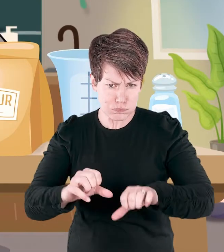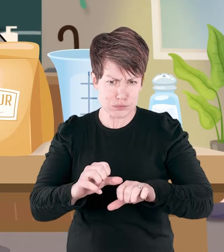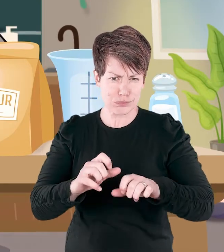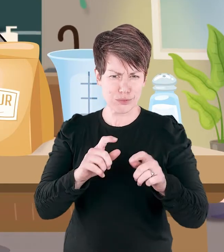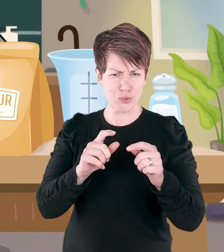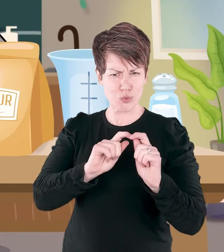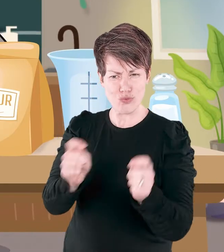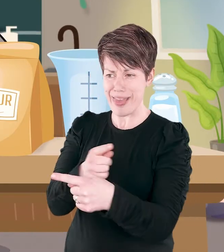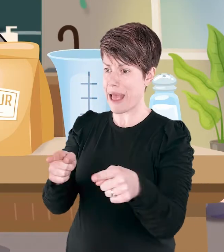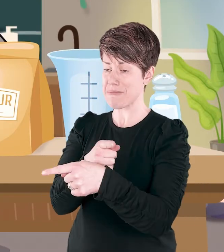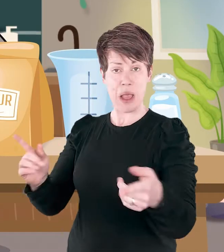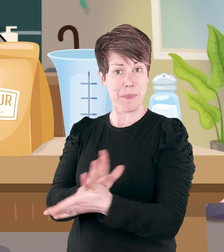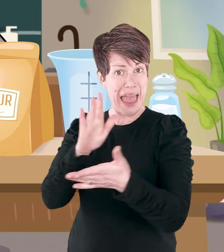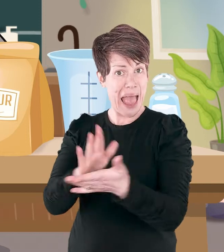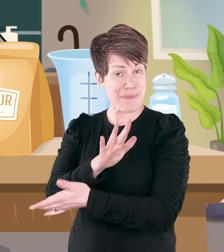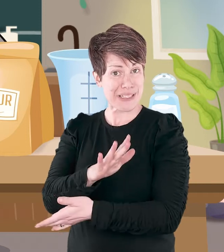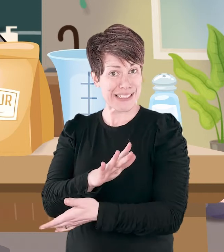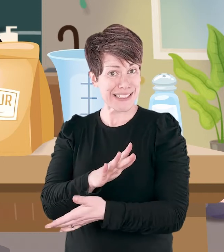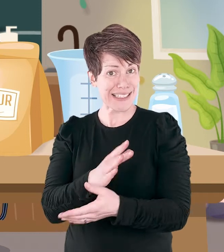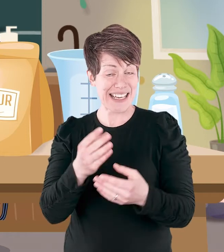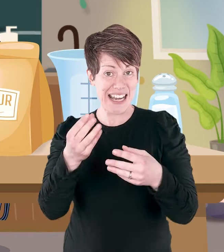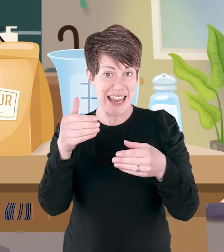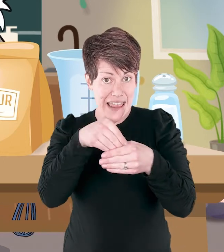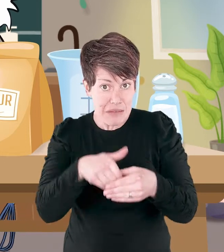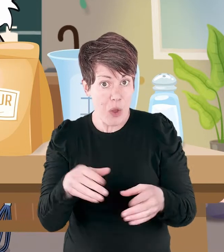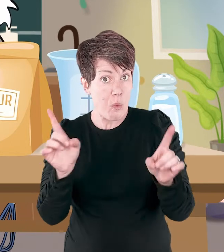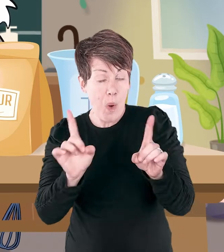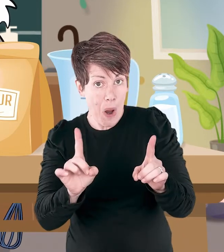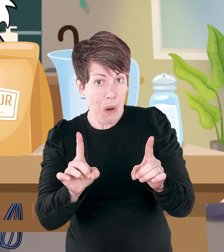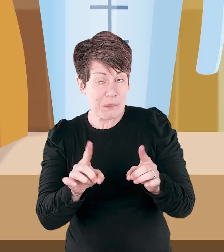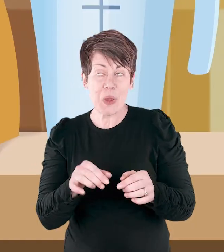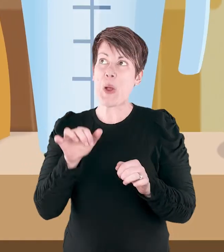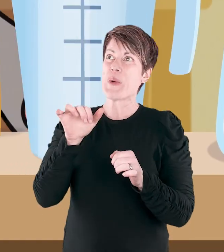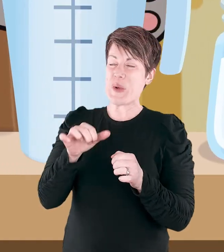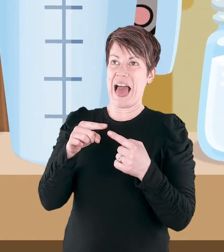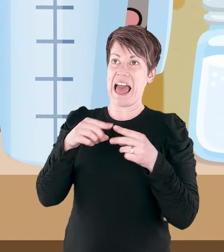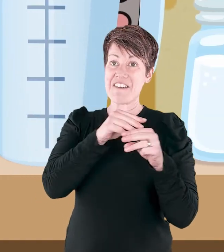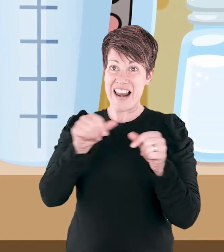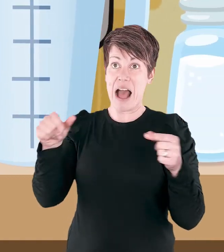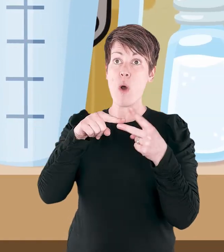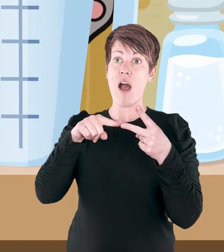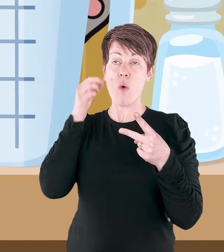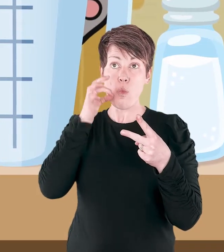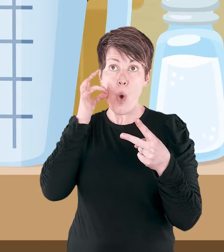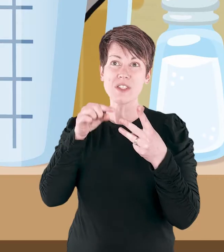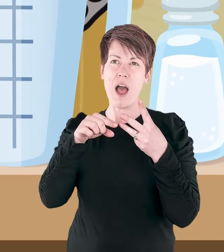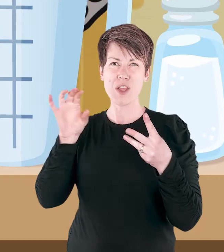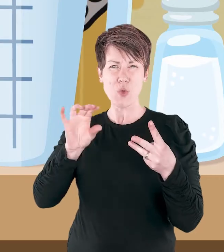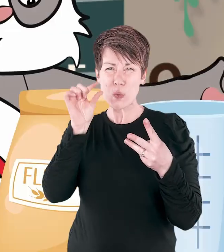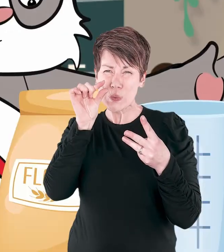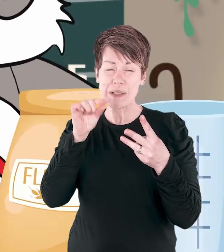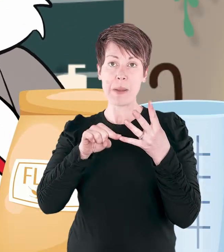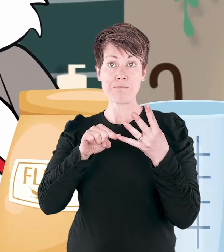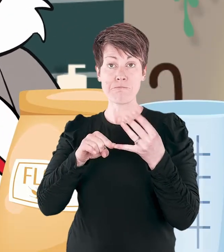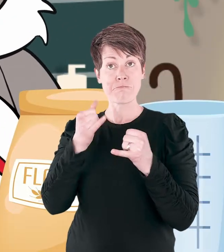lovely treat. They will be pleased. What ingredients are you using? I've added flour, water, a pinch of